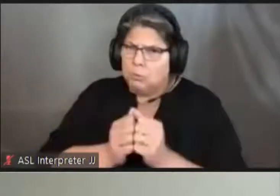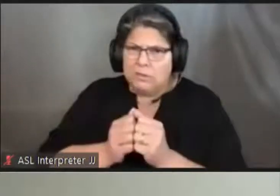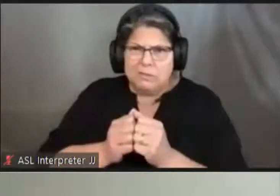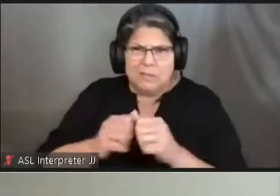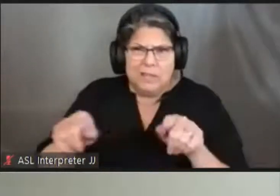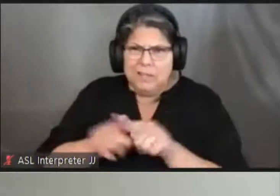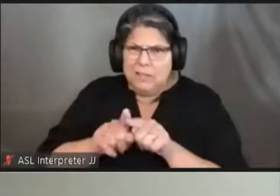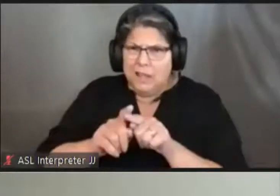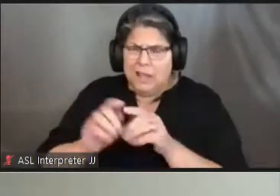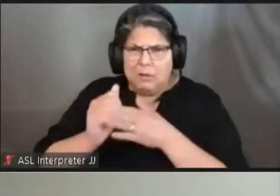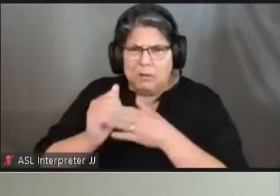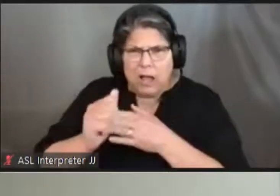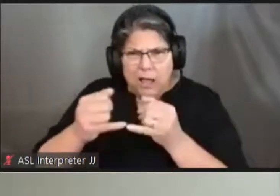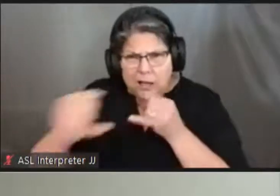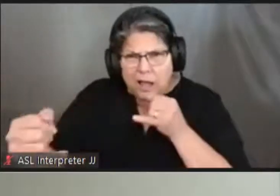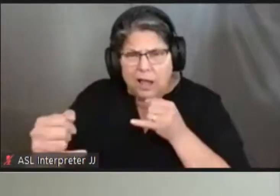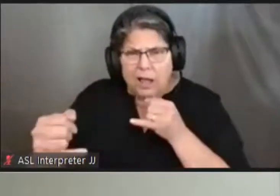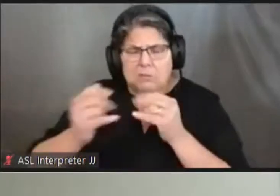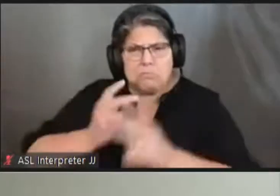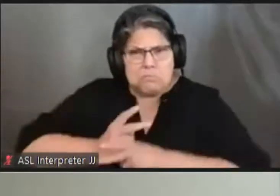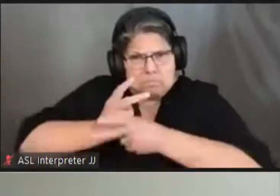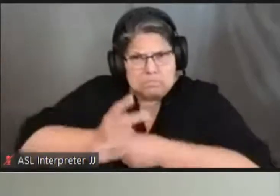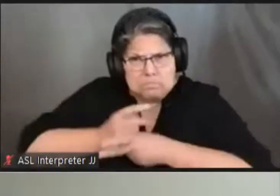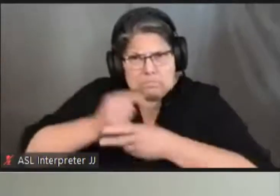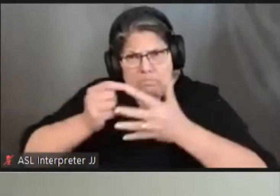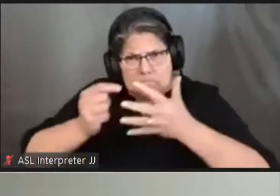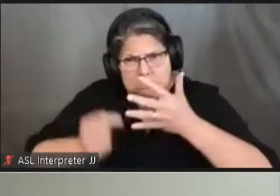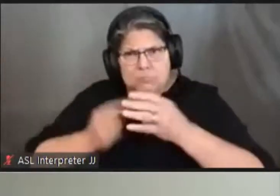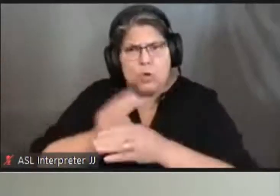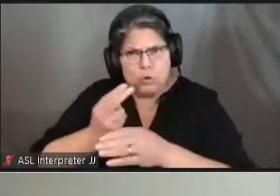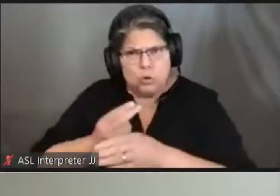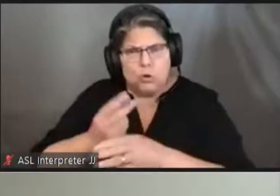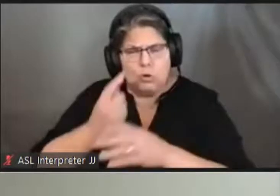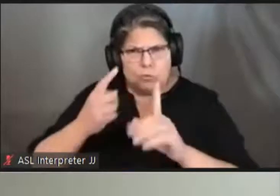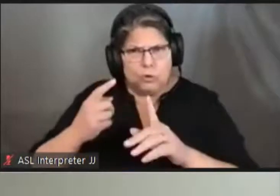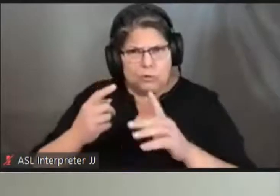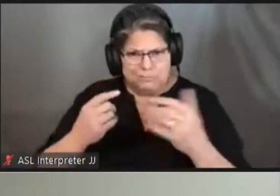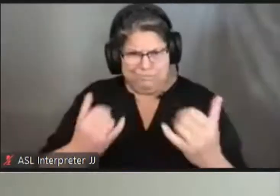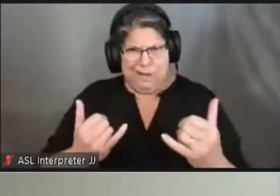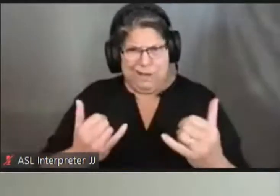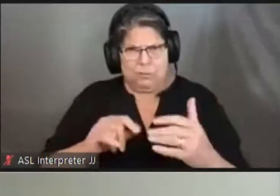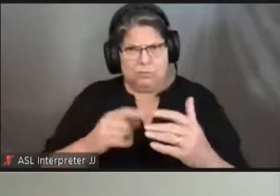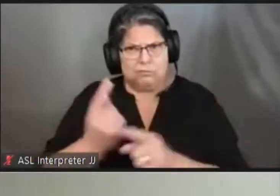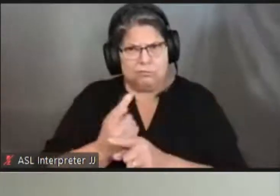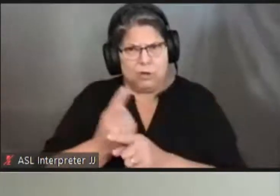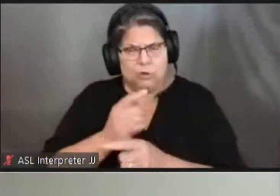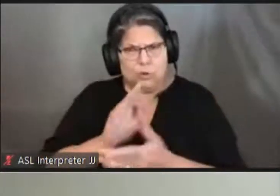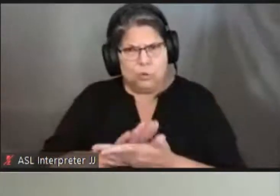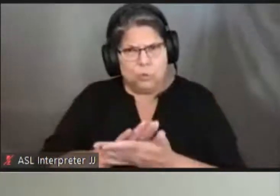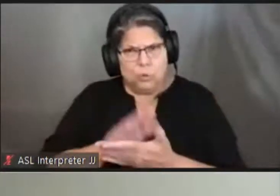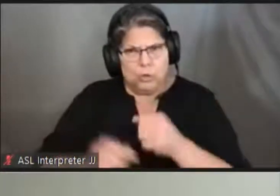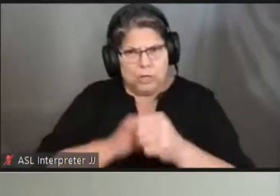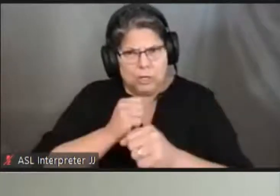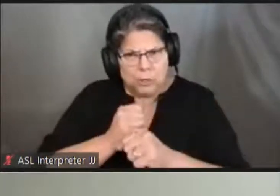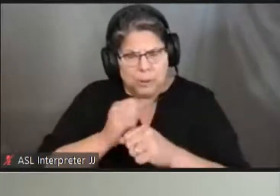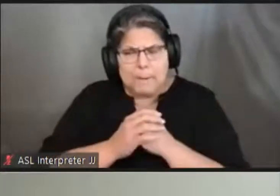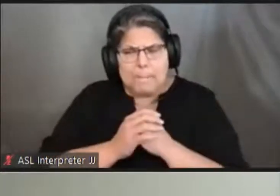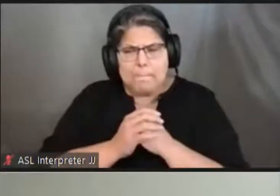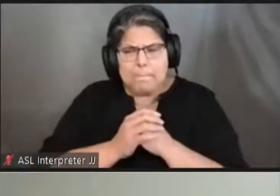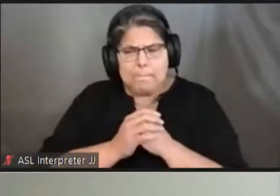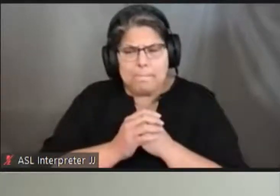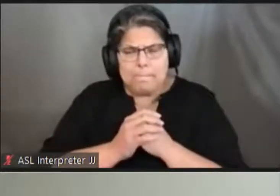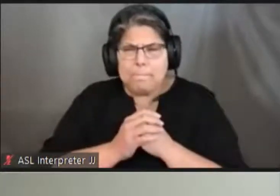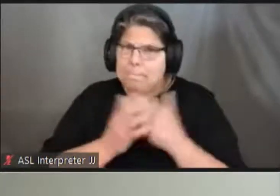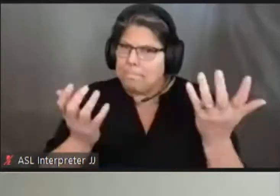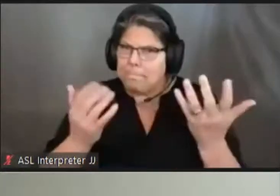and precautions that they're using it for the regular school during the year. And so that's an